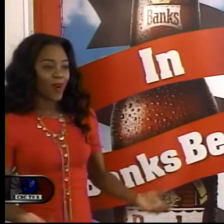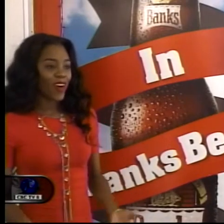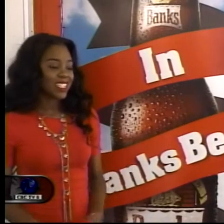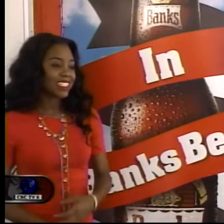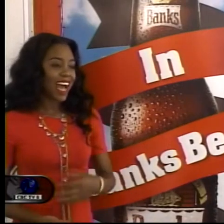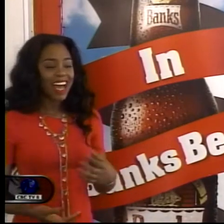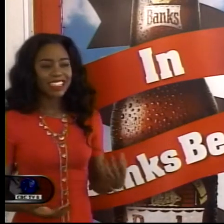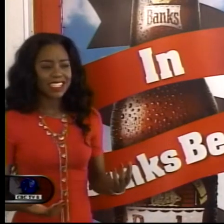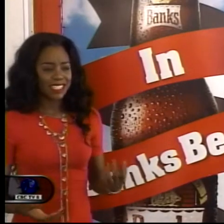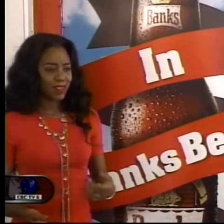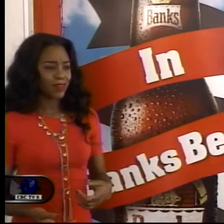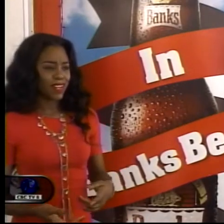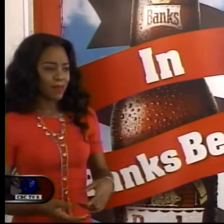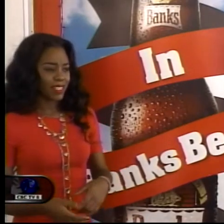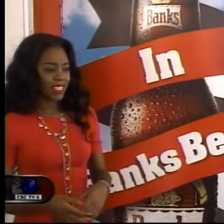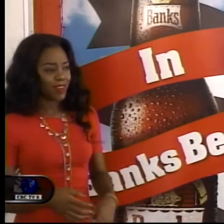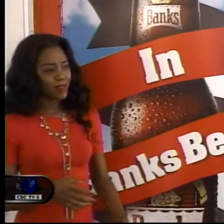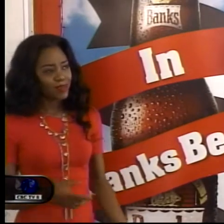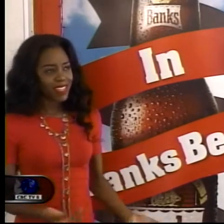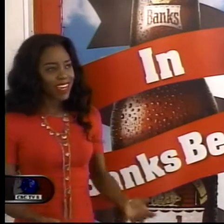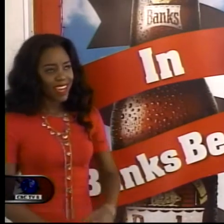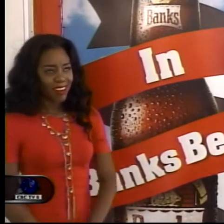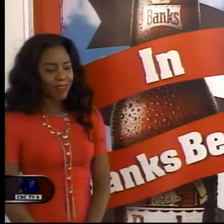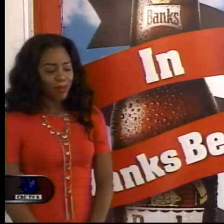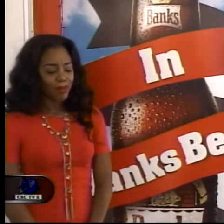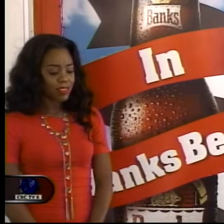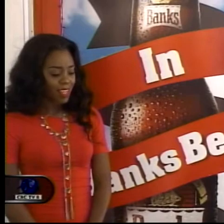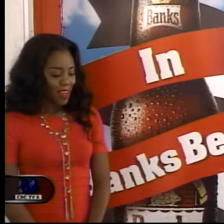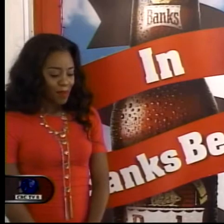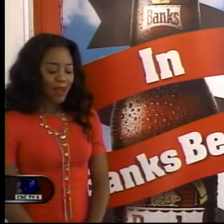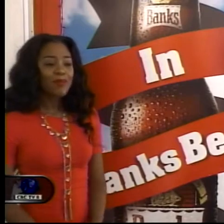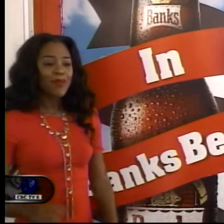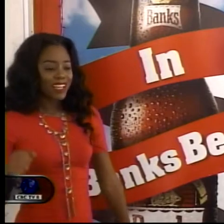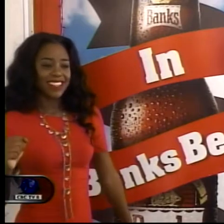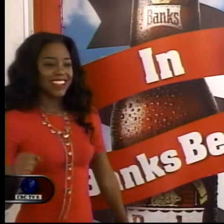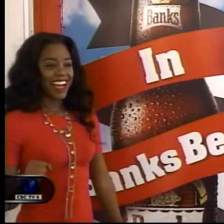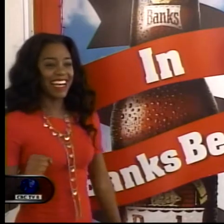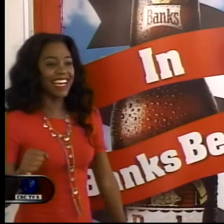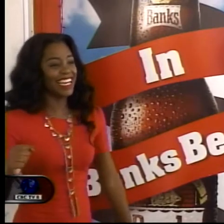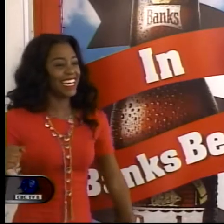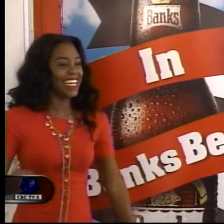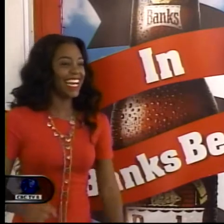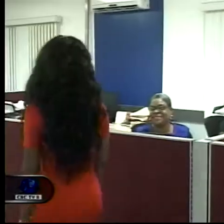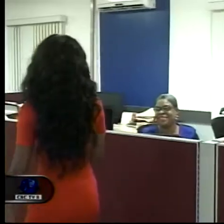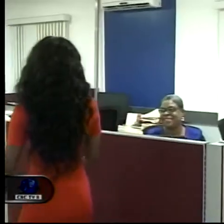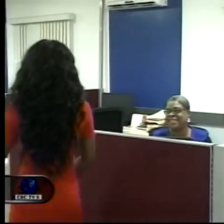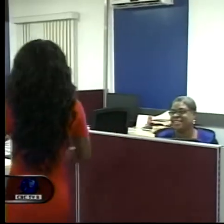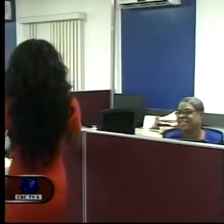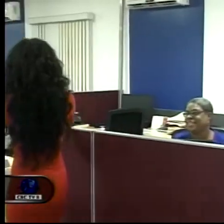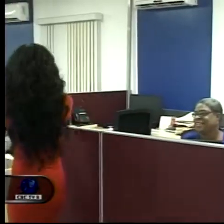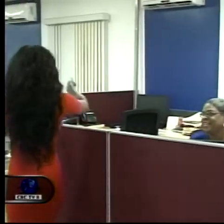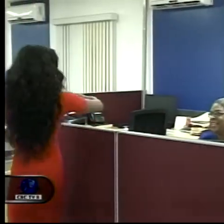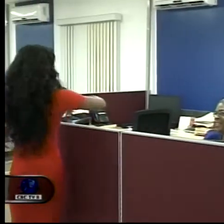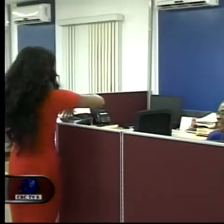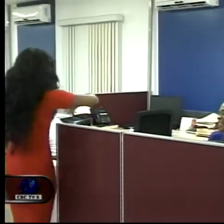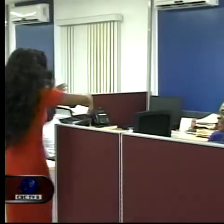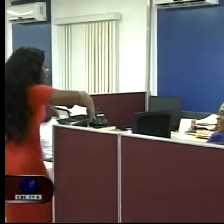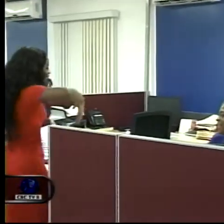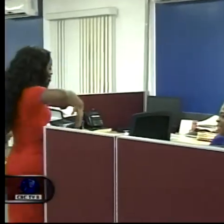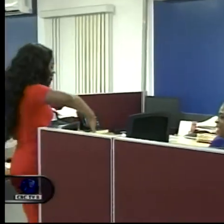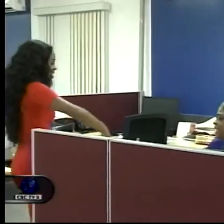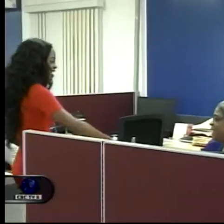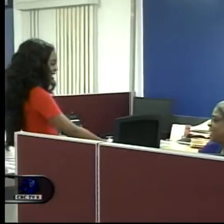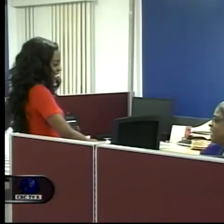a bronze and a silver, I believe. I don't think I got a gold, but I'm a winner. Well, obviously. Nadia is big